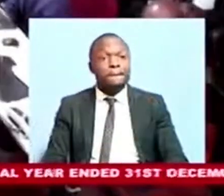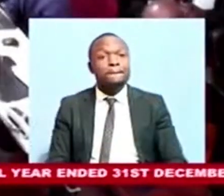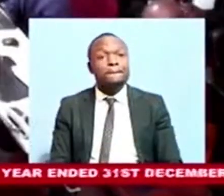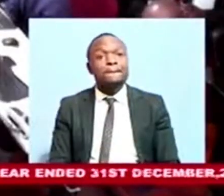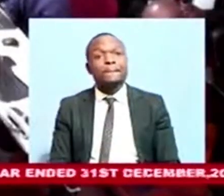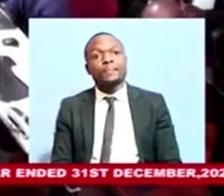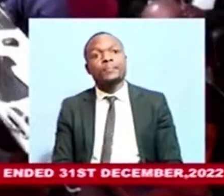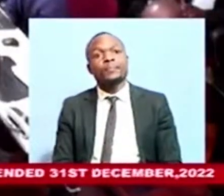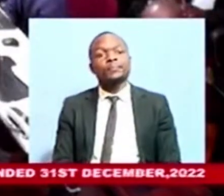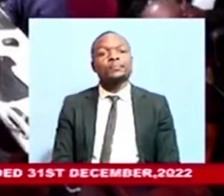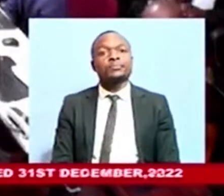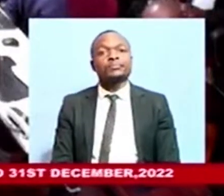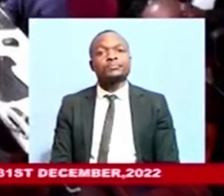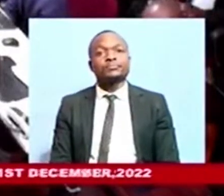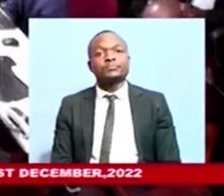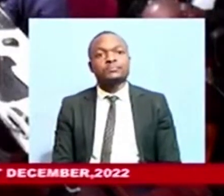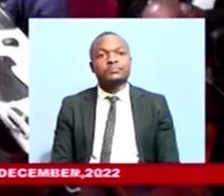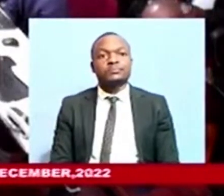the